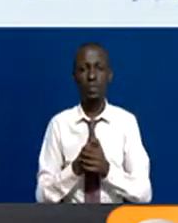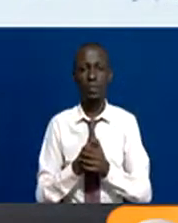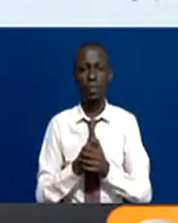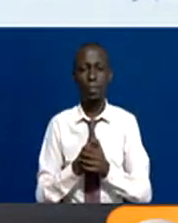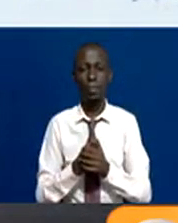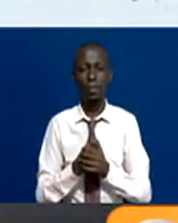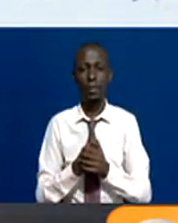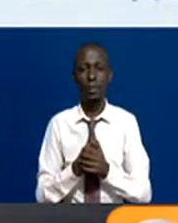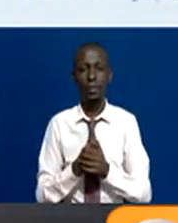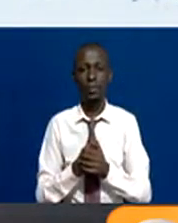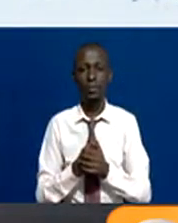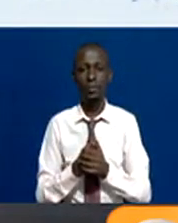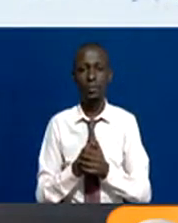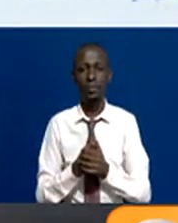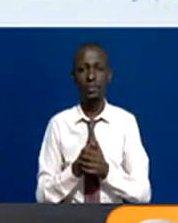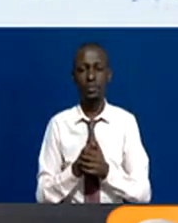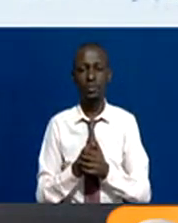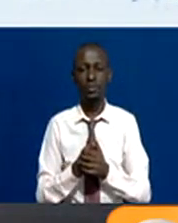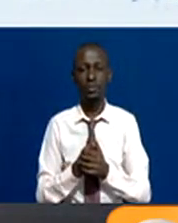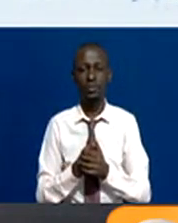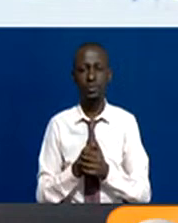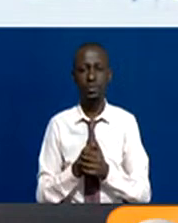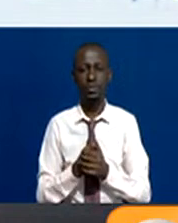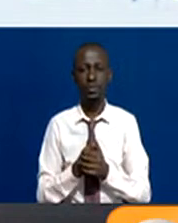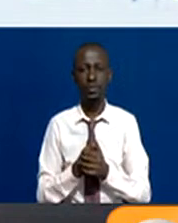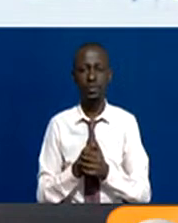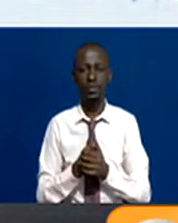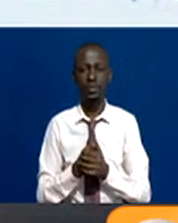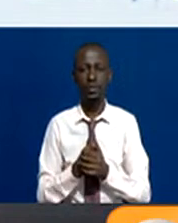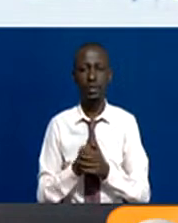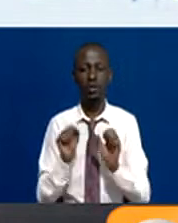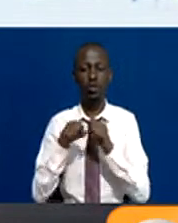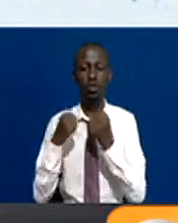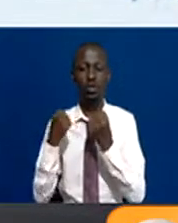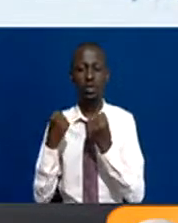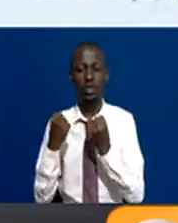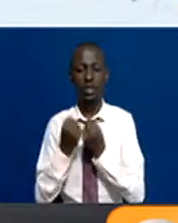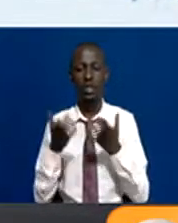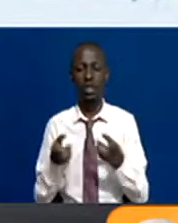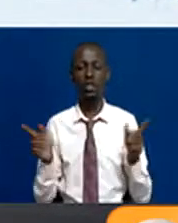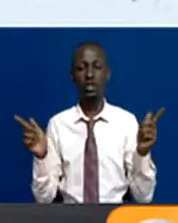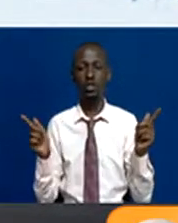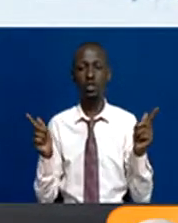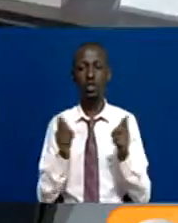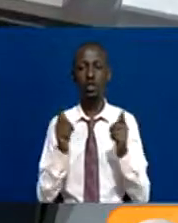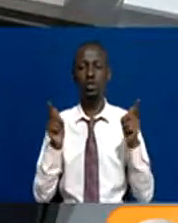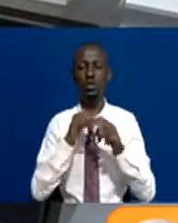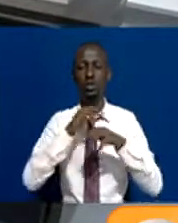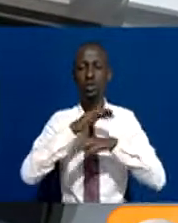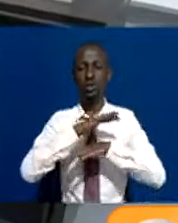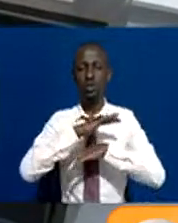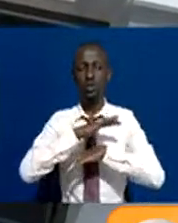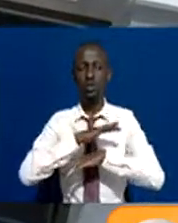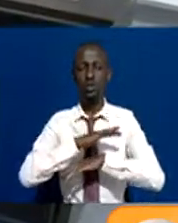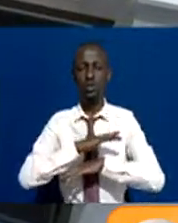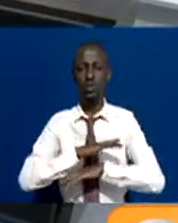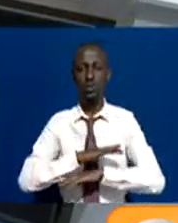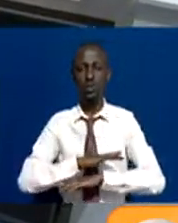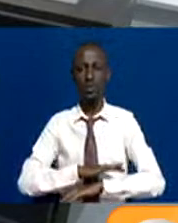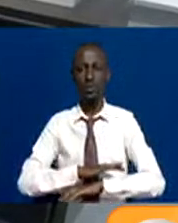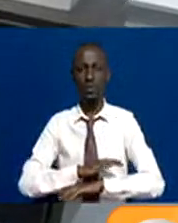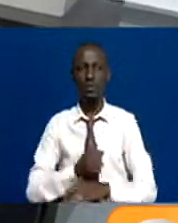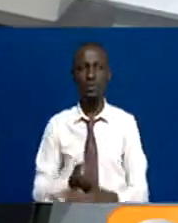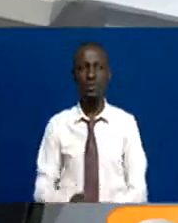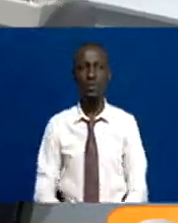Hopefully it continues in the various spheres of society. Let's take a short break. Much more ahead. Stay with us.